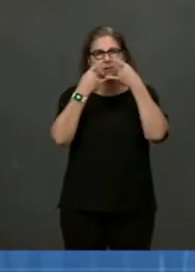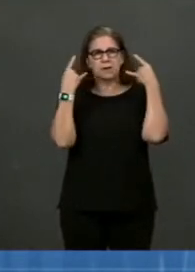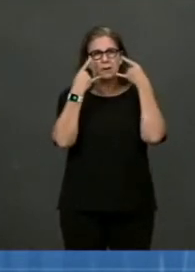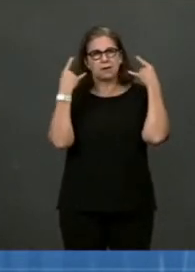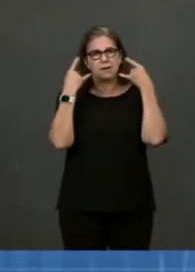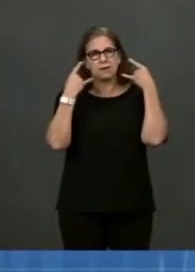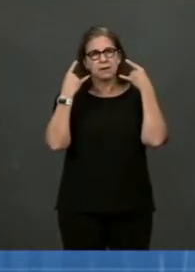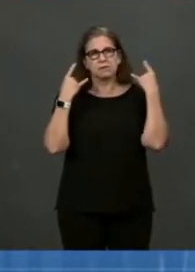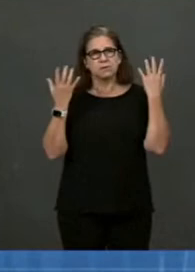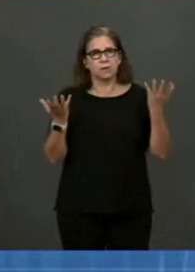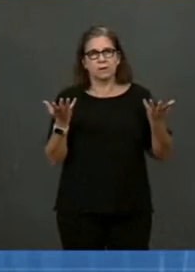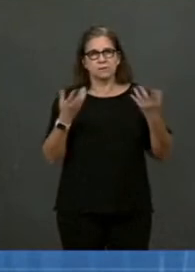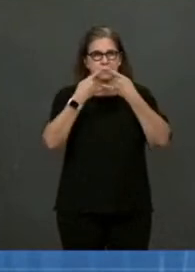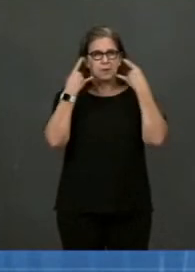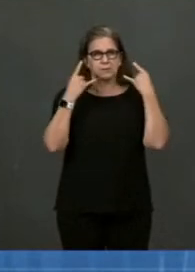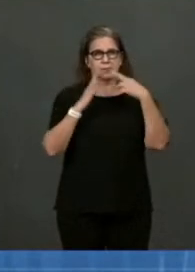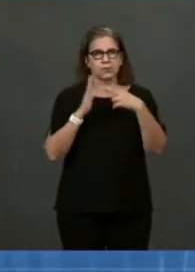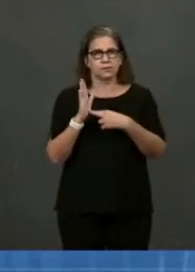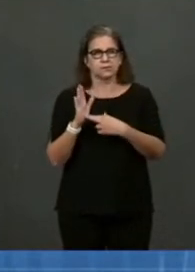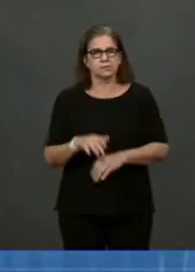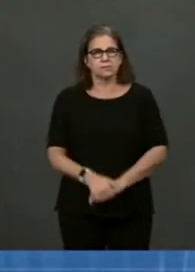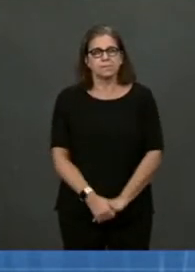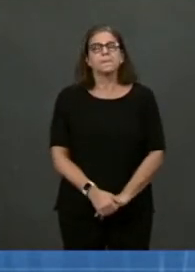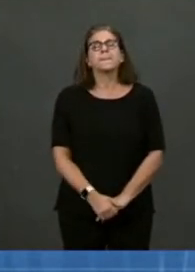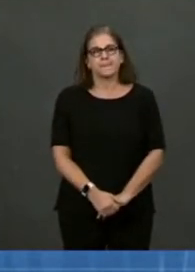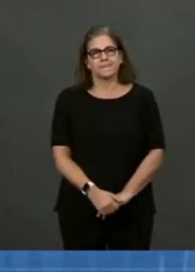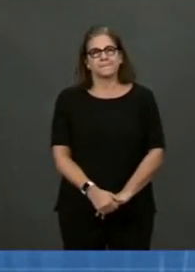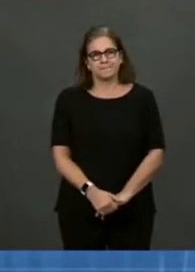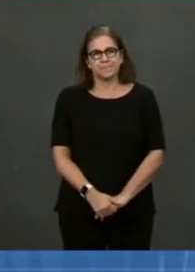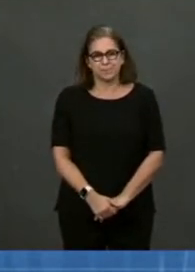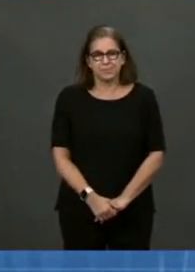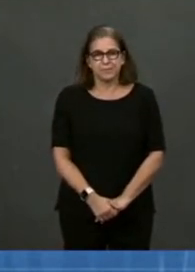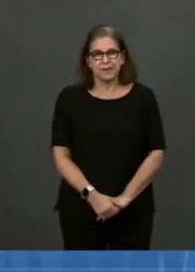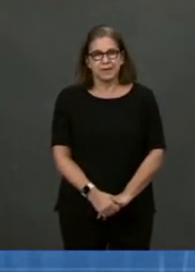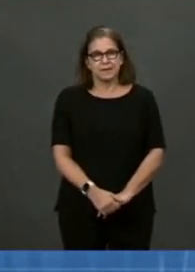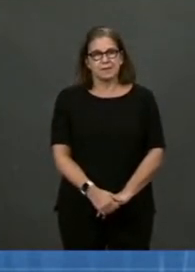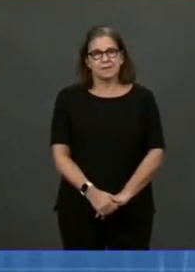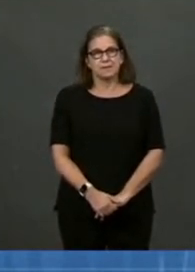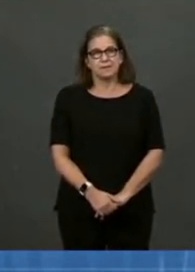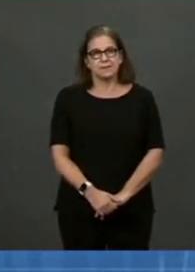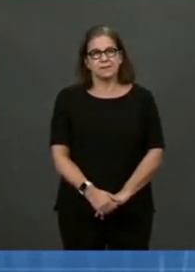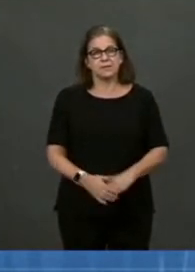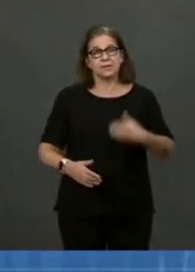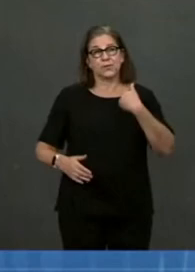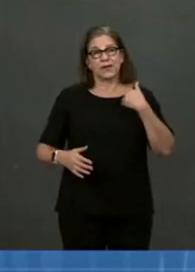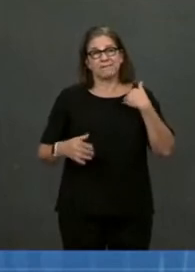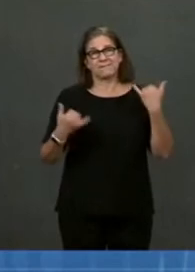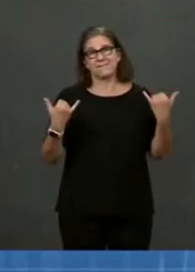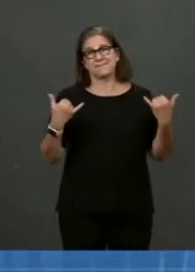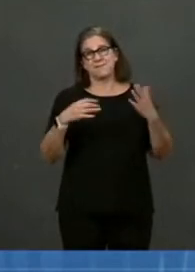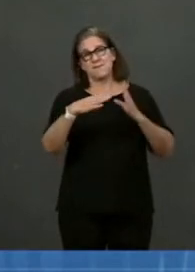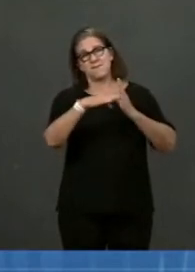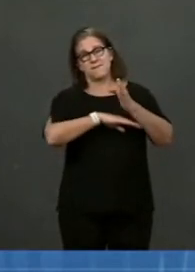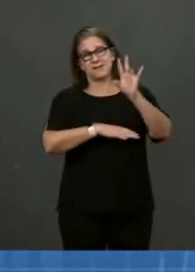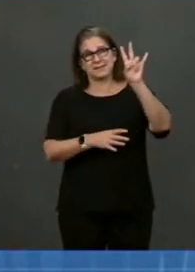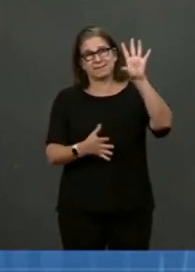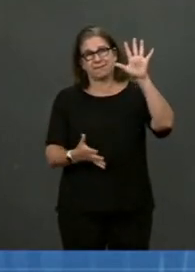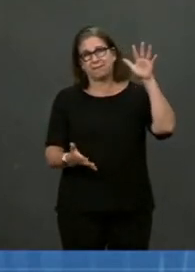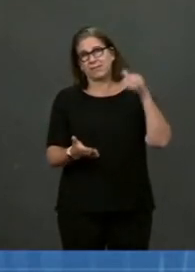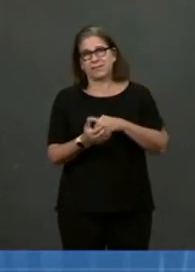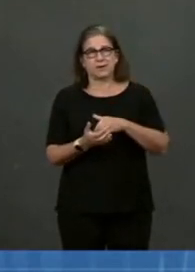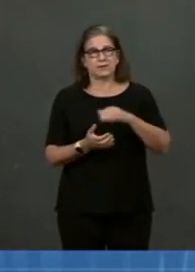thank you for that question. You know, we still have 75,000 cases in this country, and I am very encouraged to watch these trends coming down. But